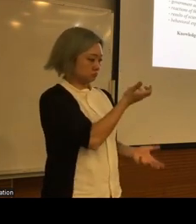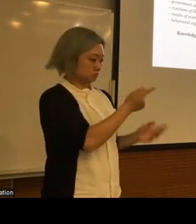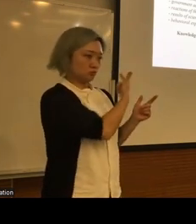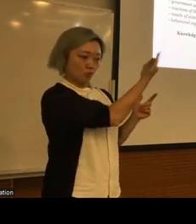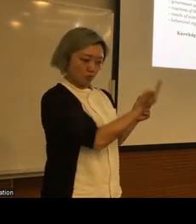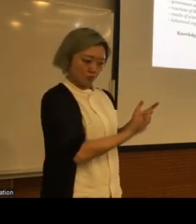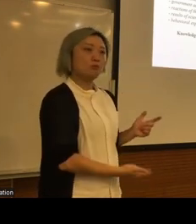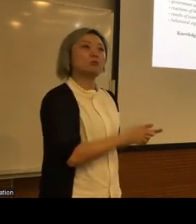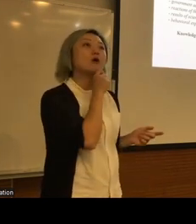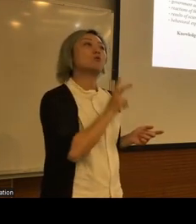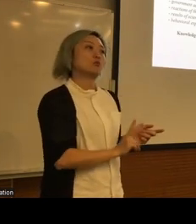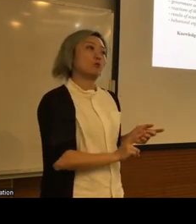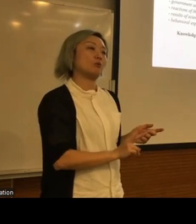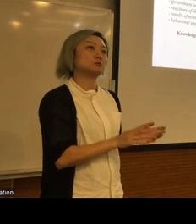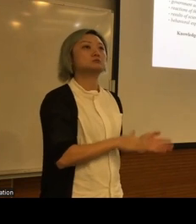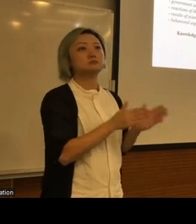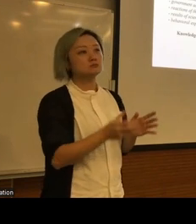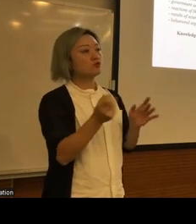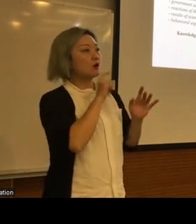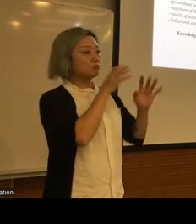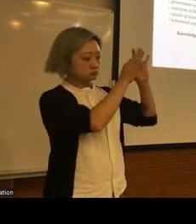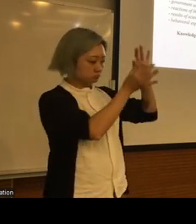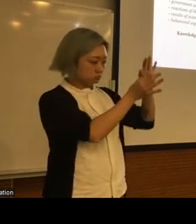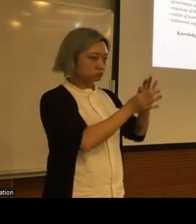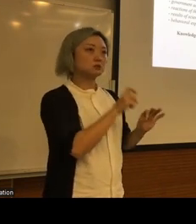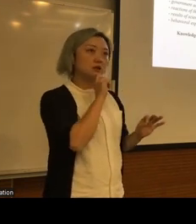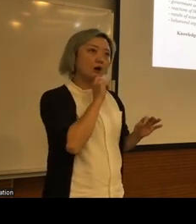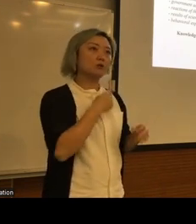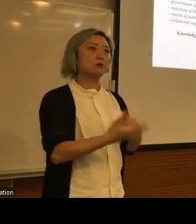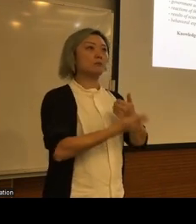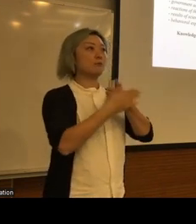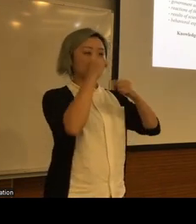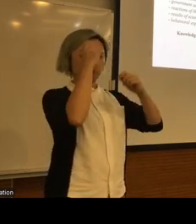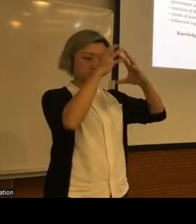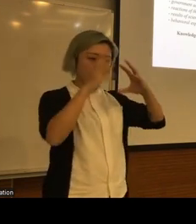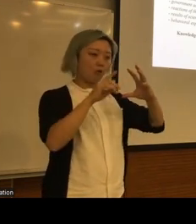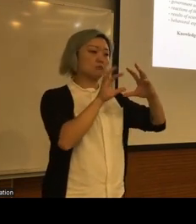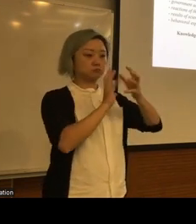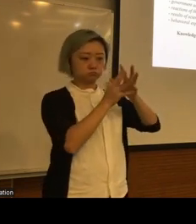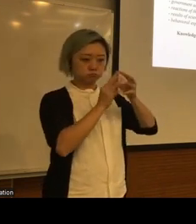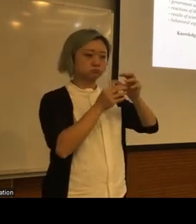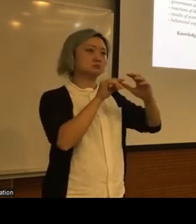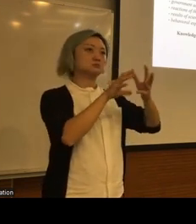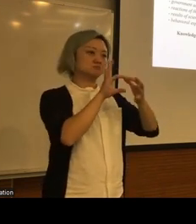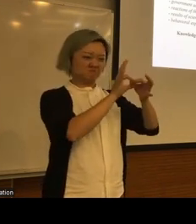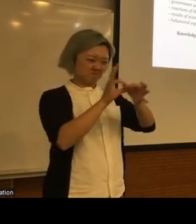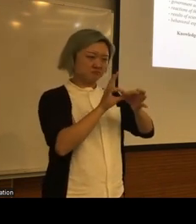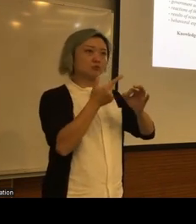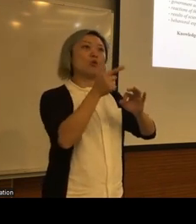There are trans-linguistic correspondences that also come into the network, and there are